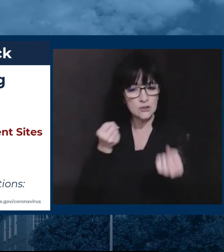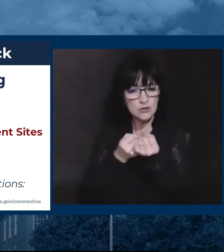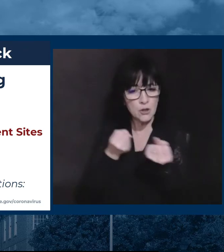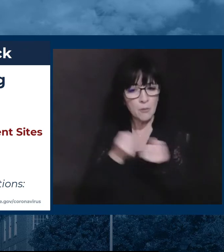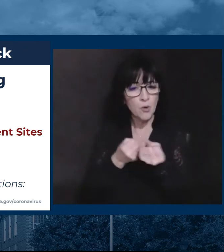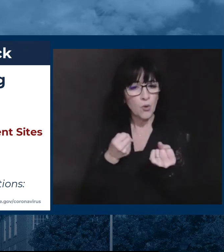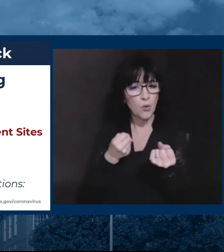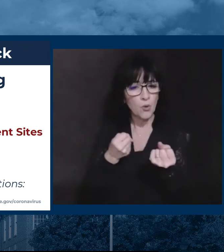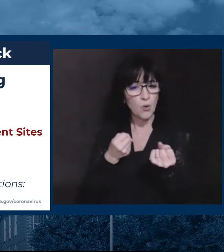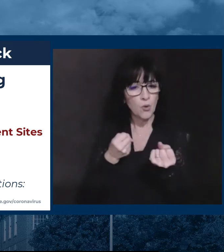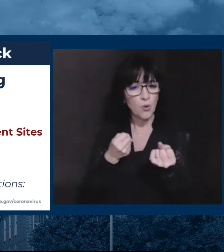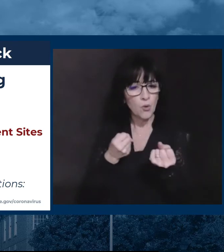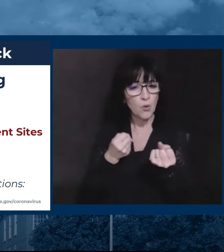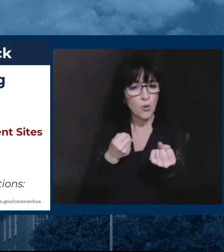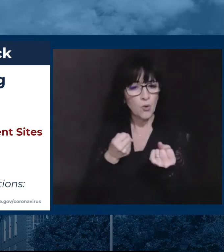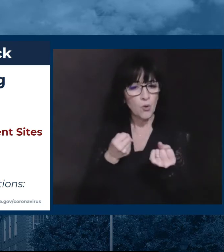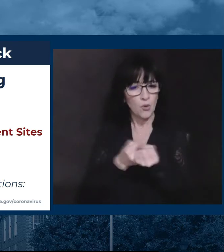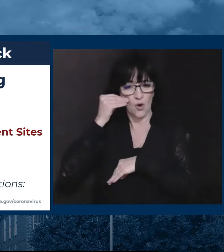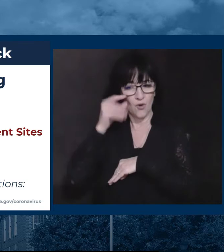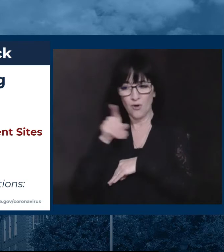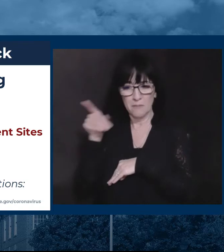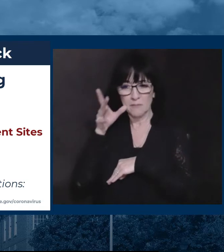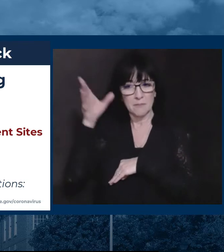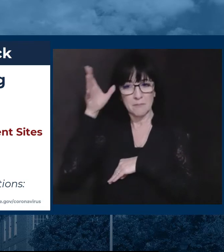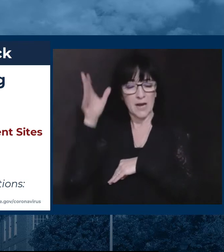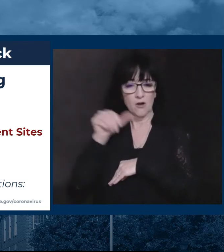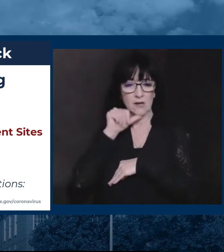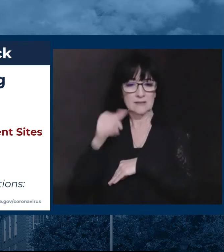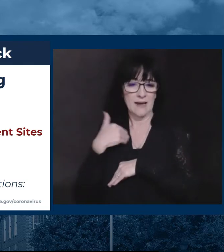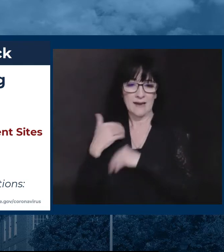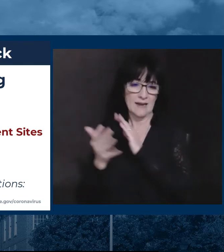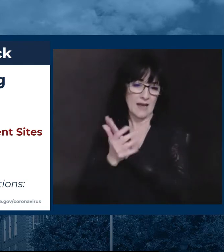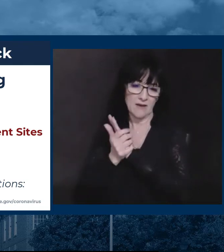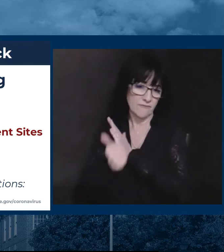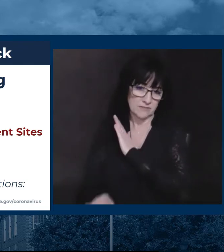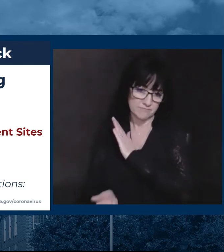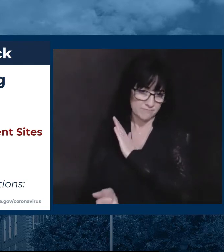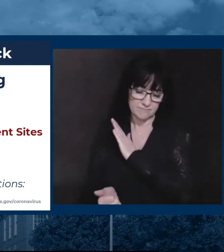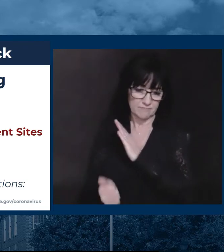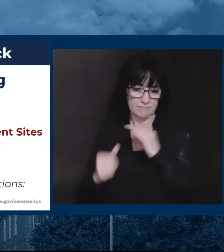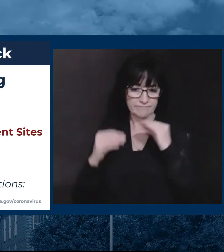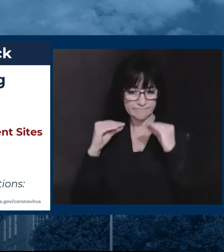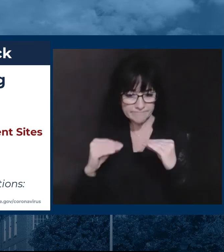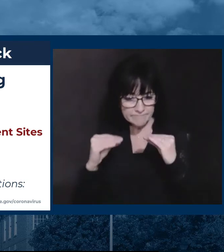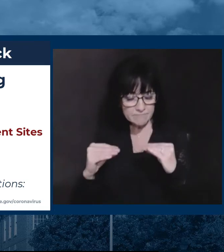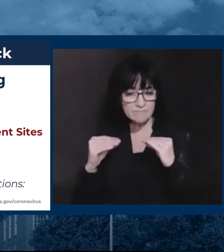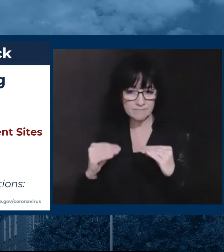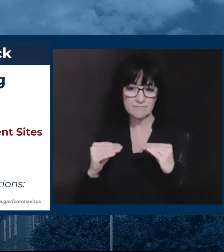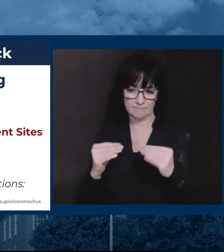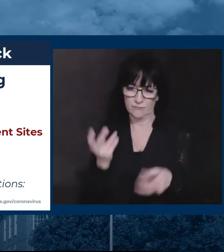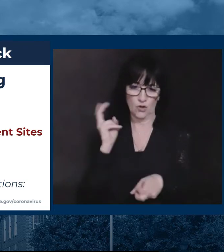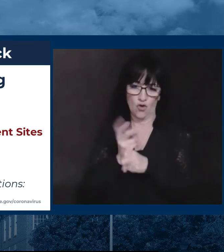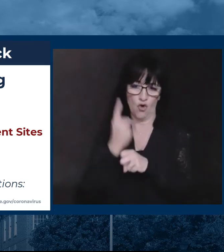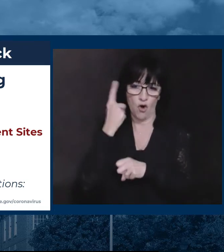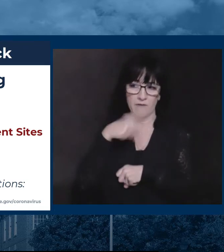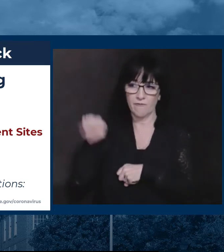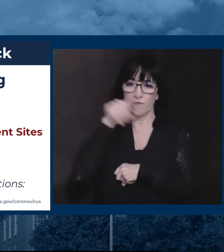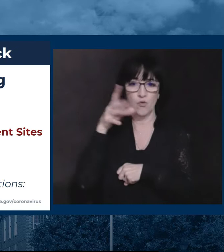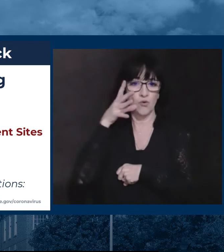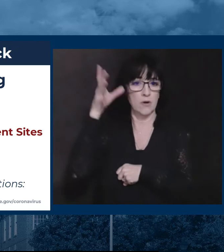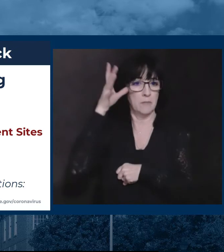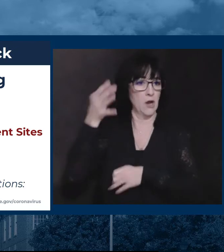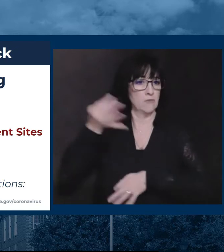home that's necessary to really get off to a really strong start And we know if you don't get off to a strong start, your